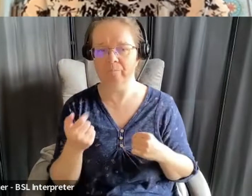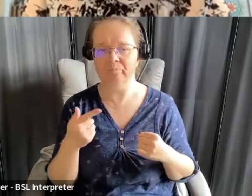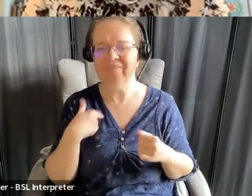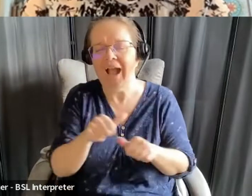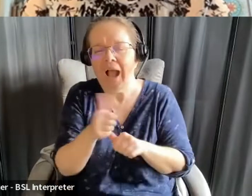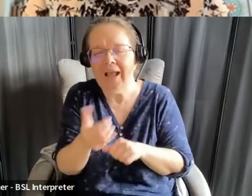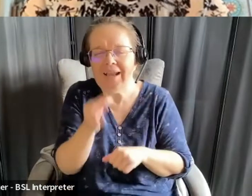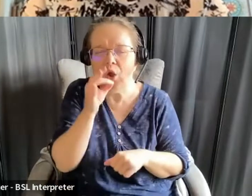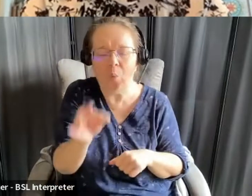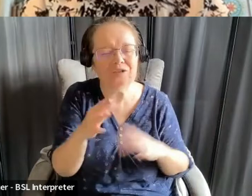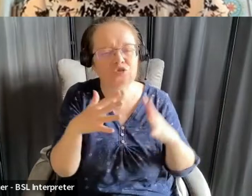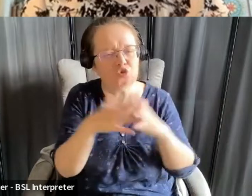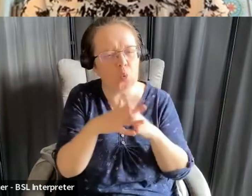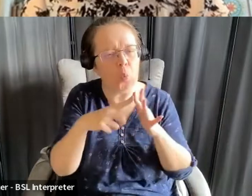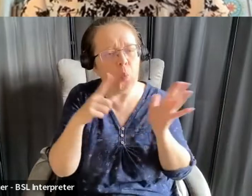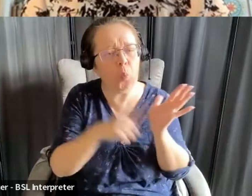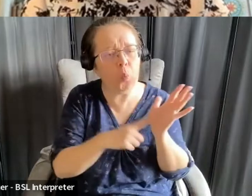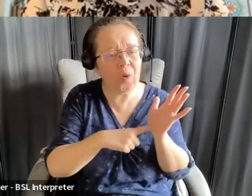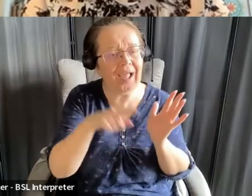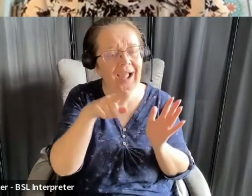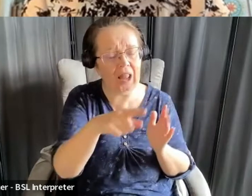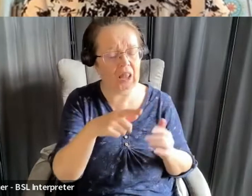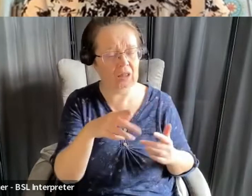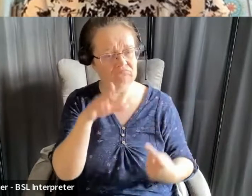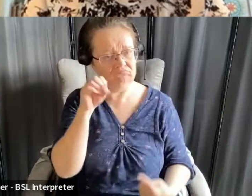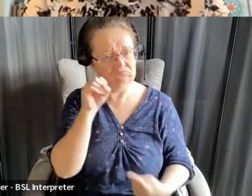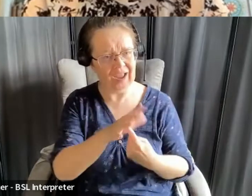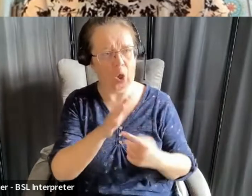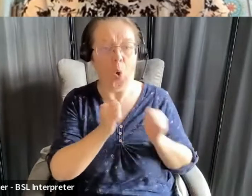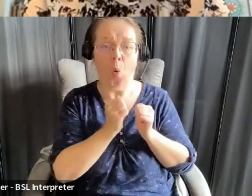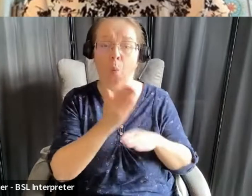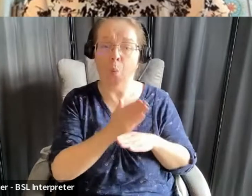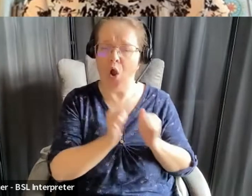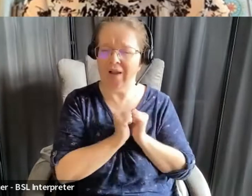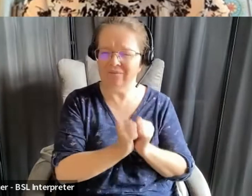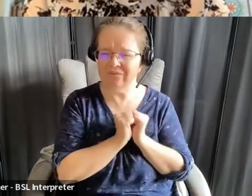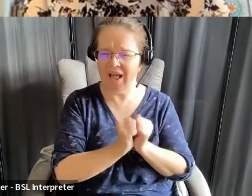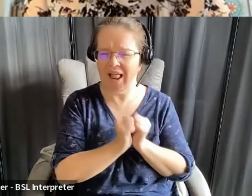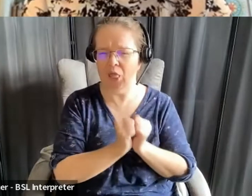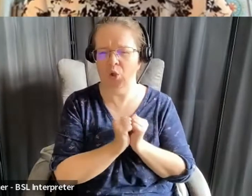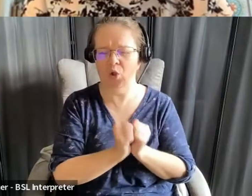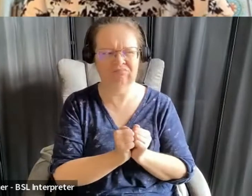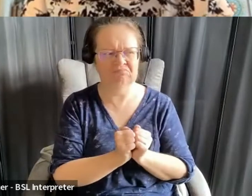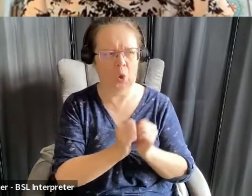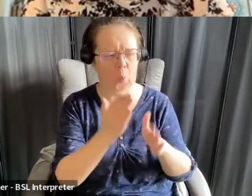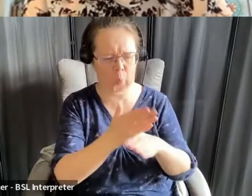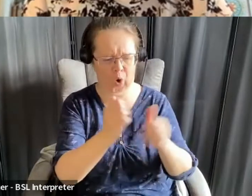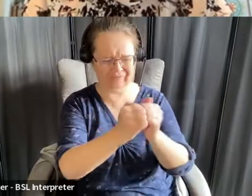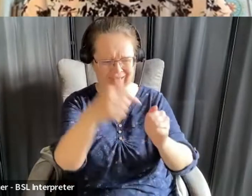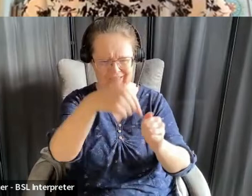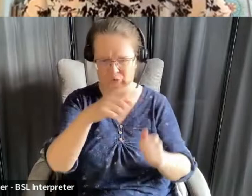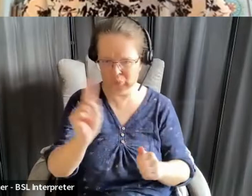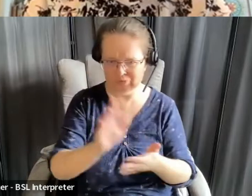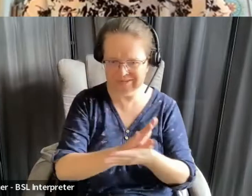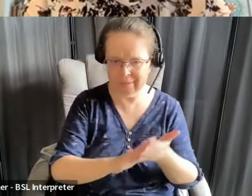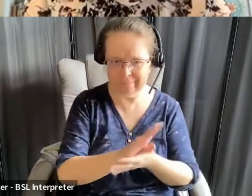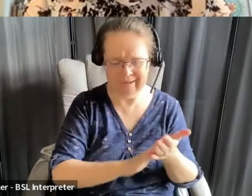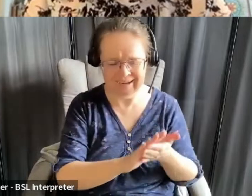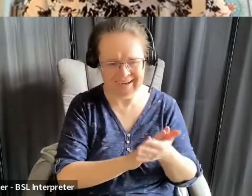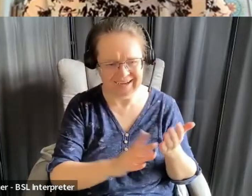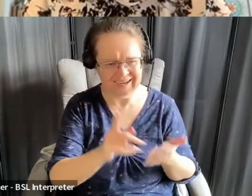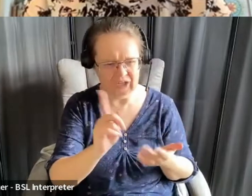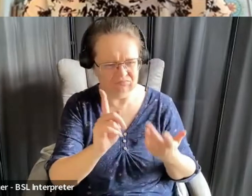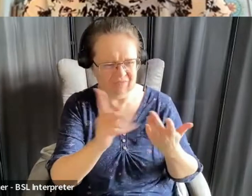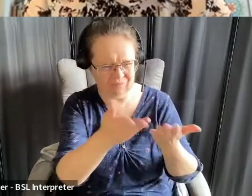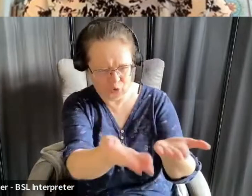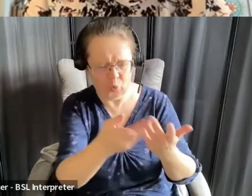question. Will, can you share with me the importance of work values? What the heck is that? What does it mean to you? And can you share some of